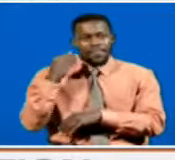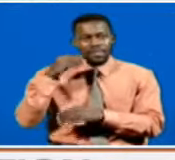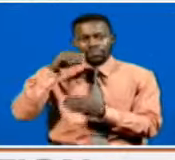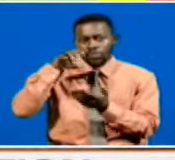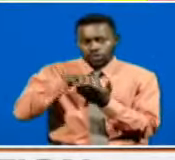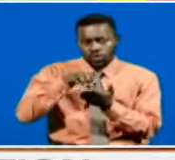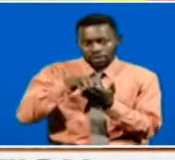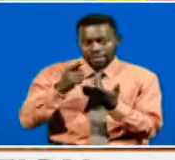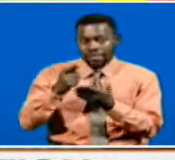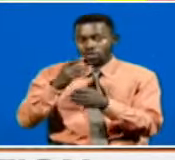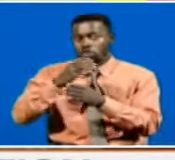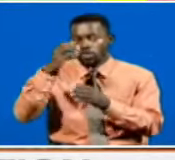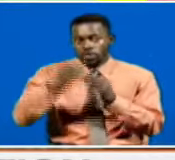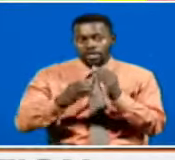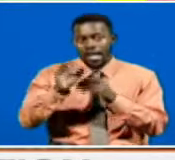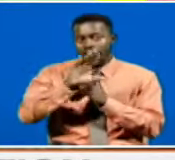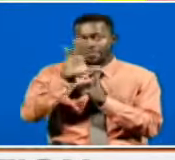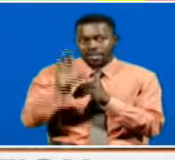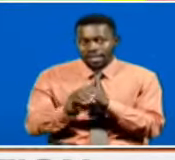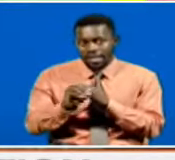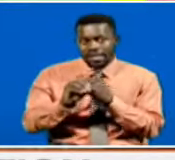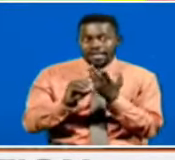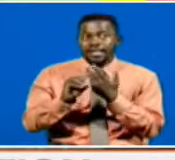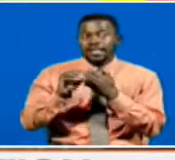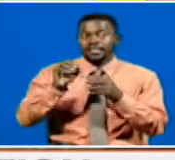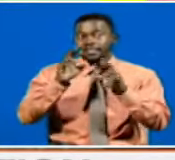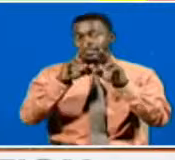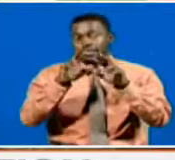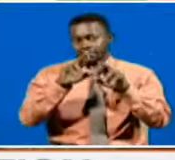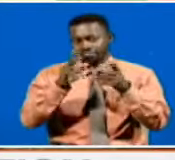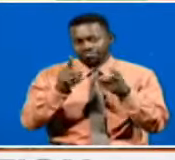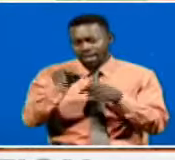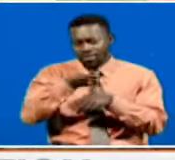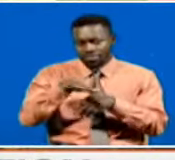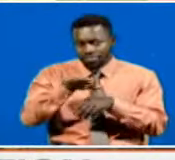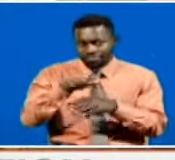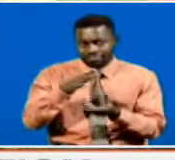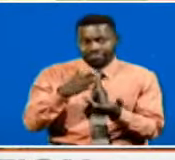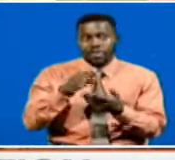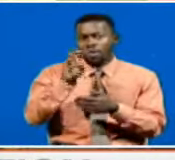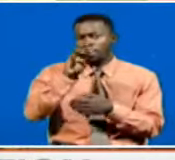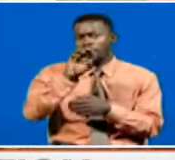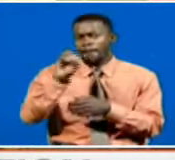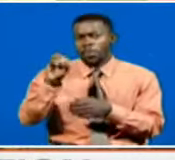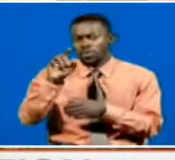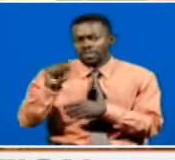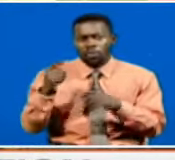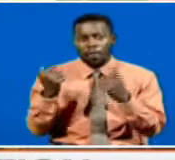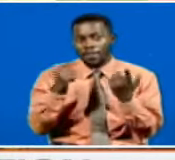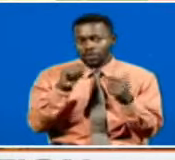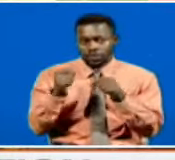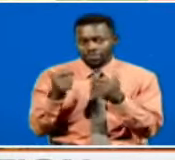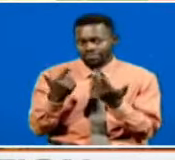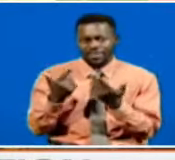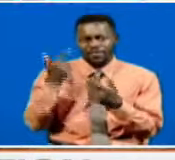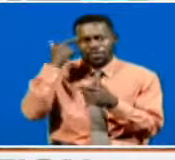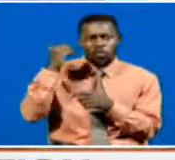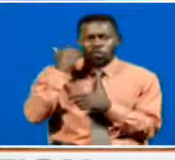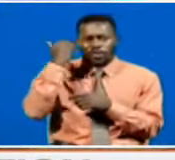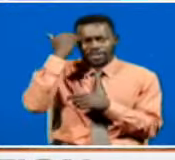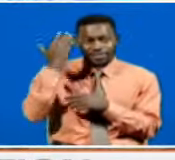just concluded African regional round of the 11th edition of the John H. Jackson Moot Court competitions. Their win gives them